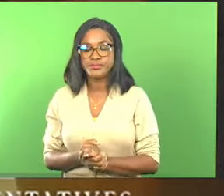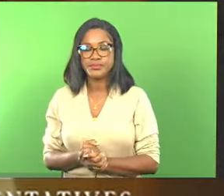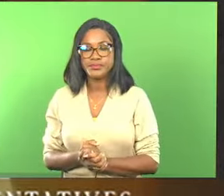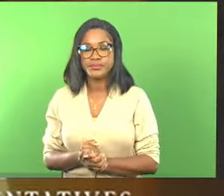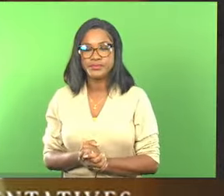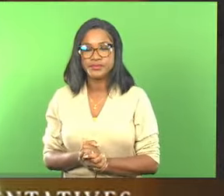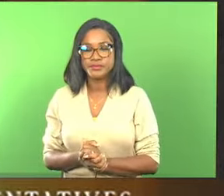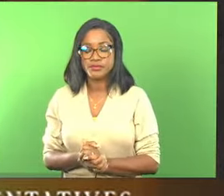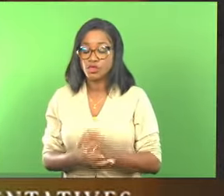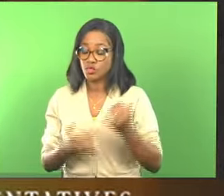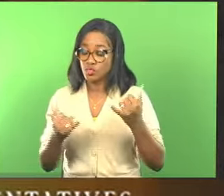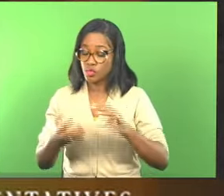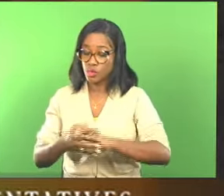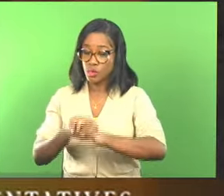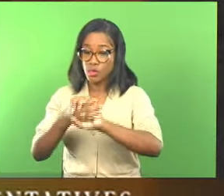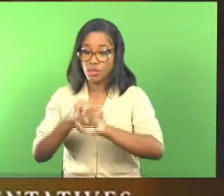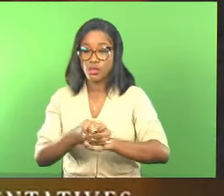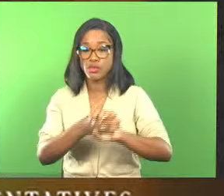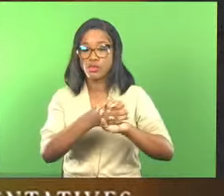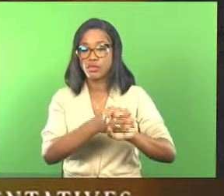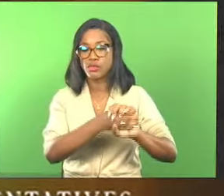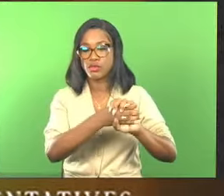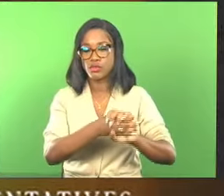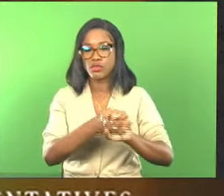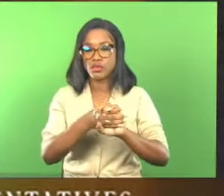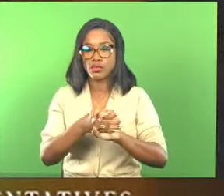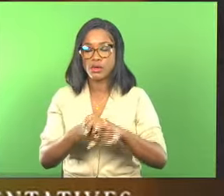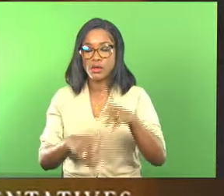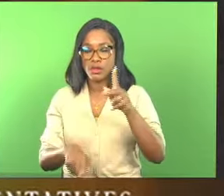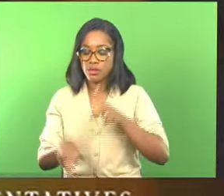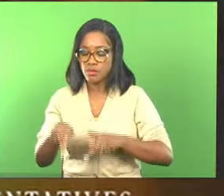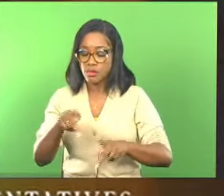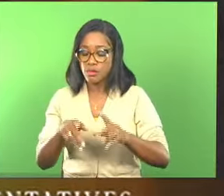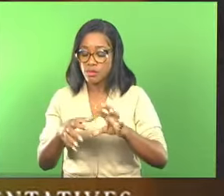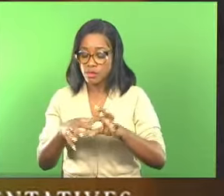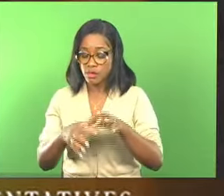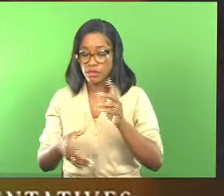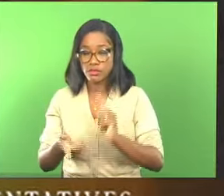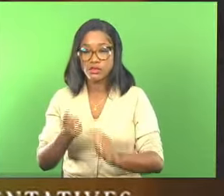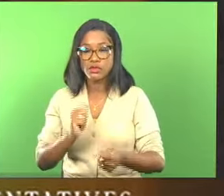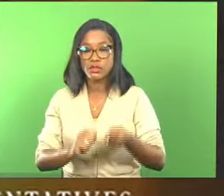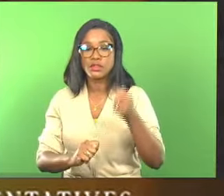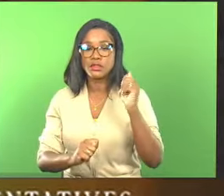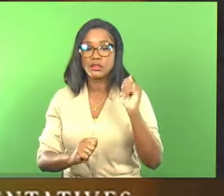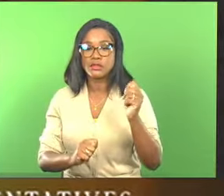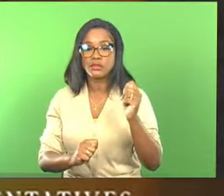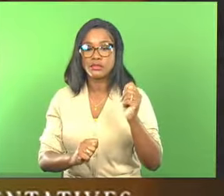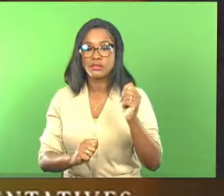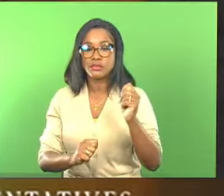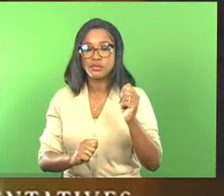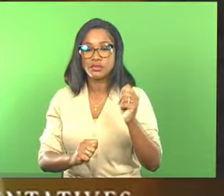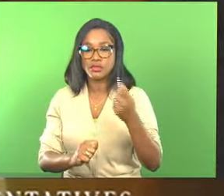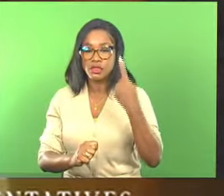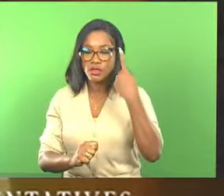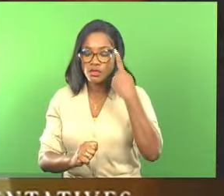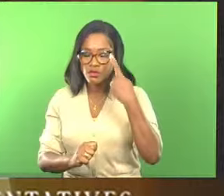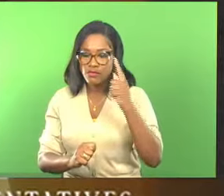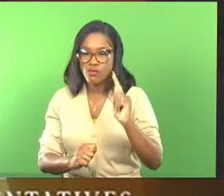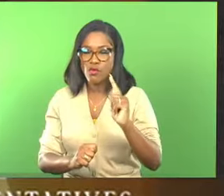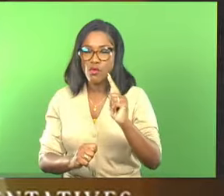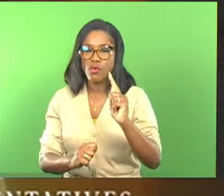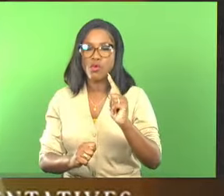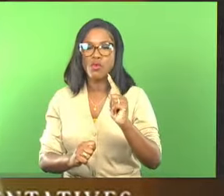I congratulate the people of this country for their wisdom